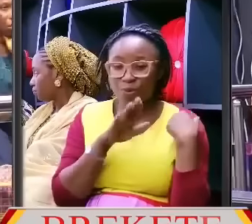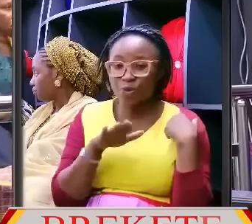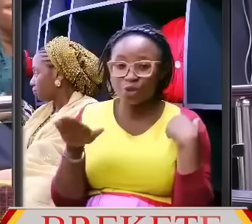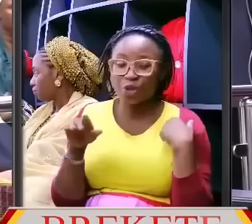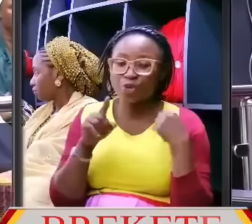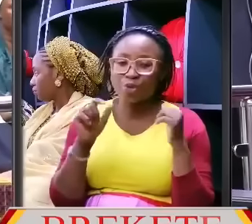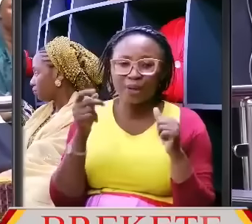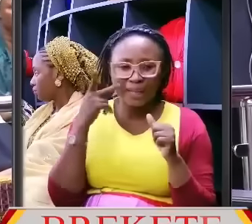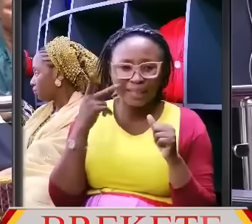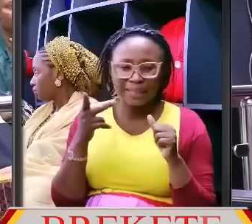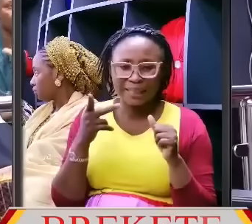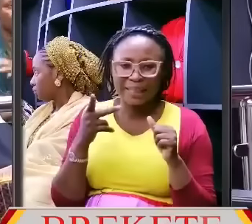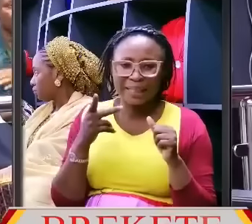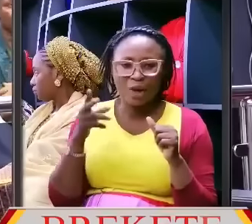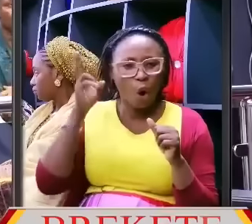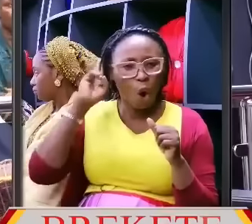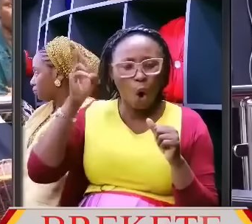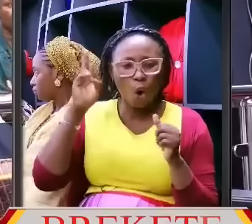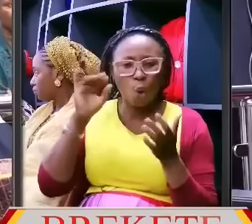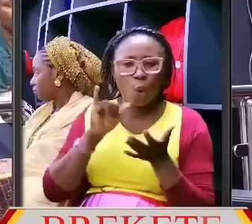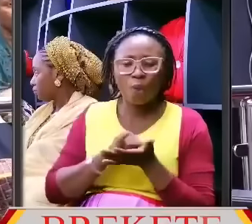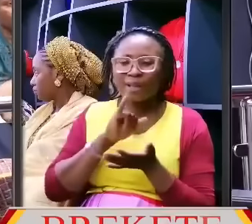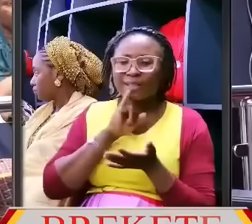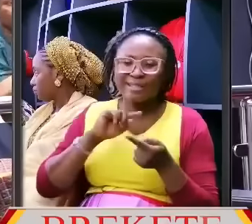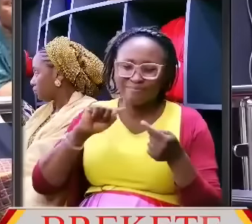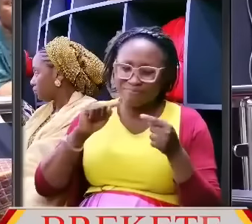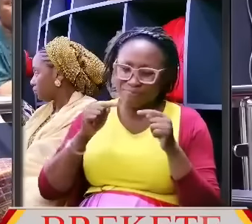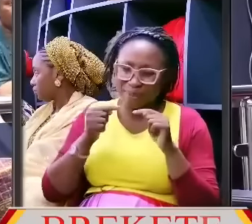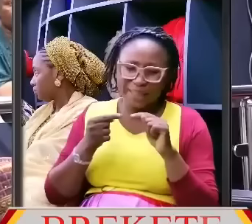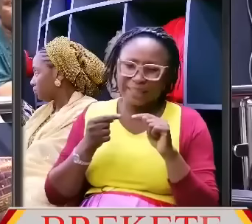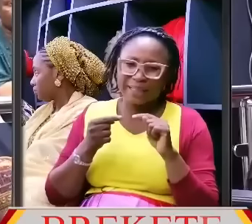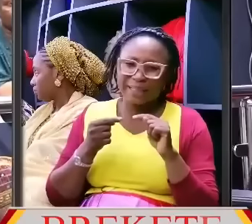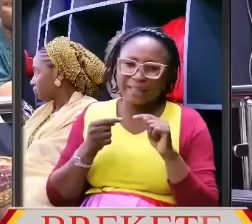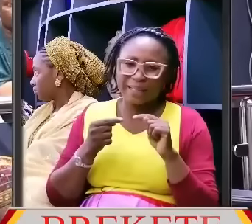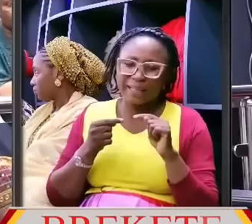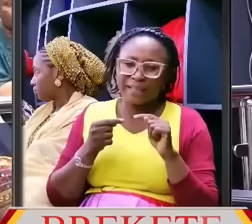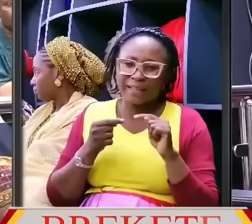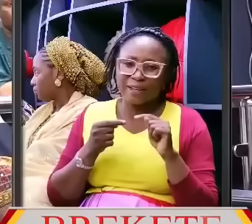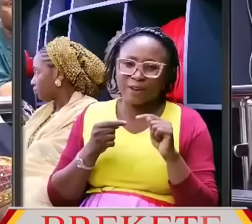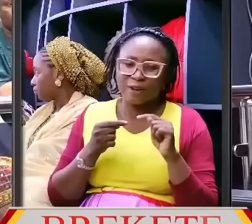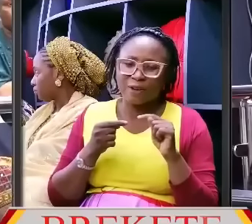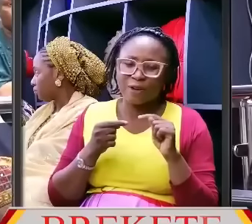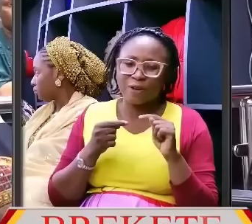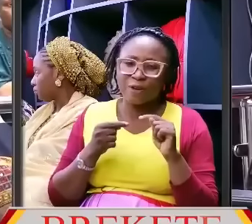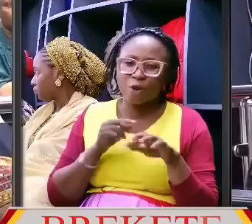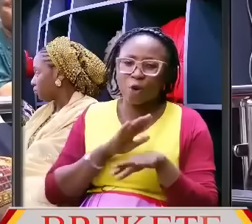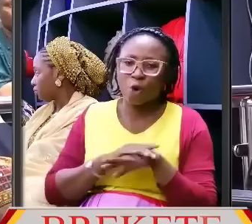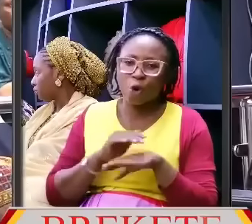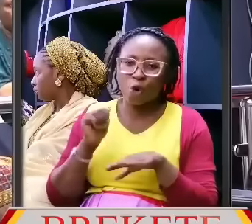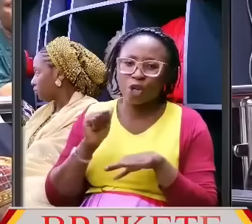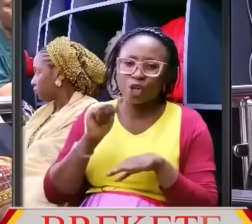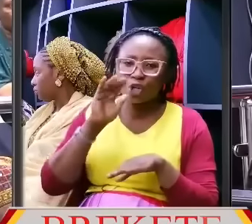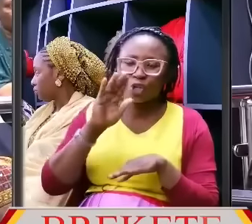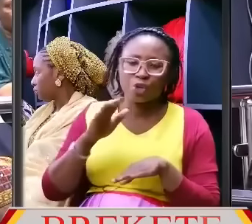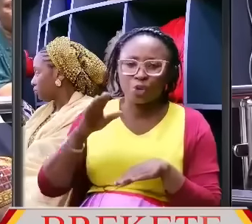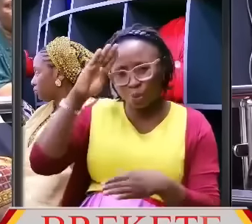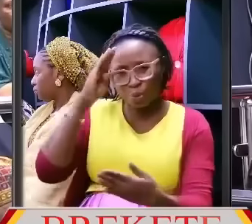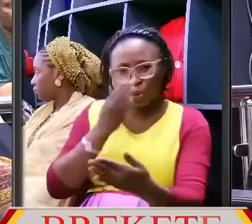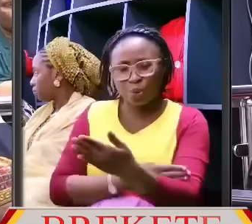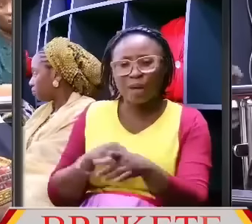children. You can see. An uncle that is pained is referring to your son as an